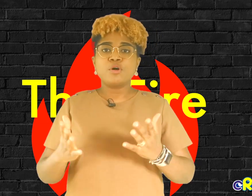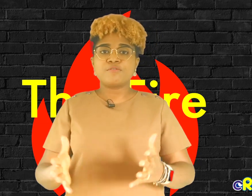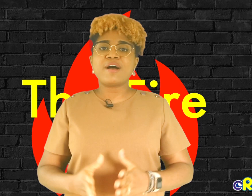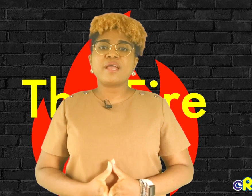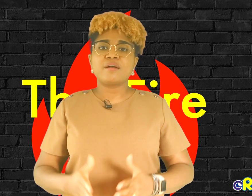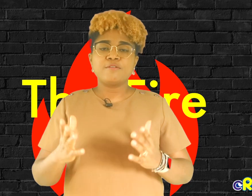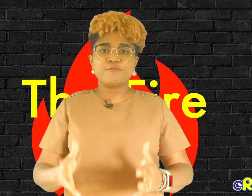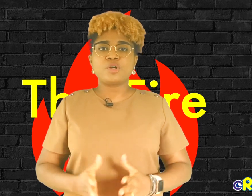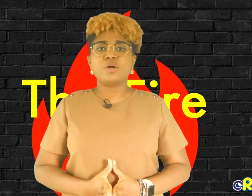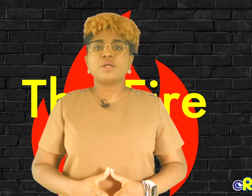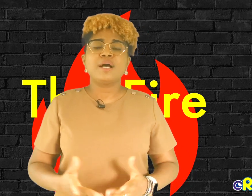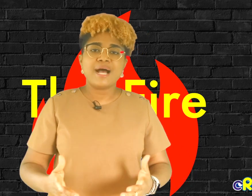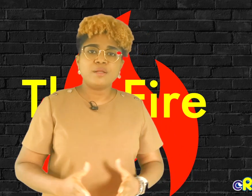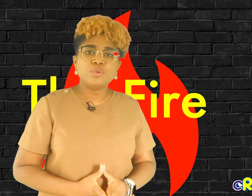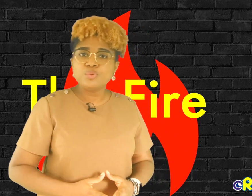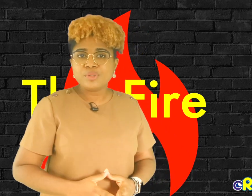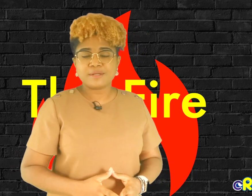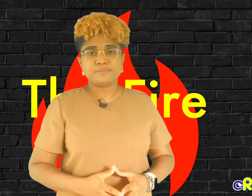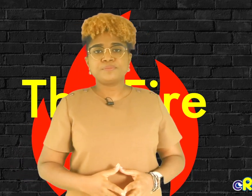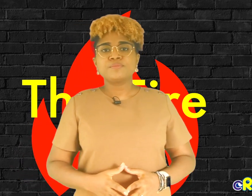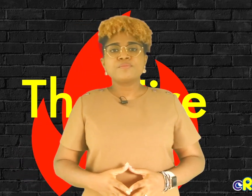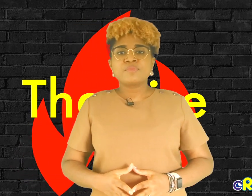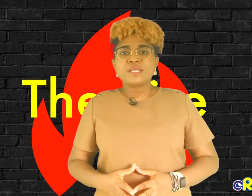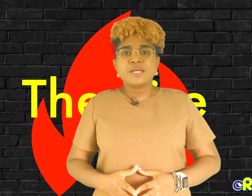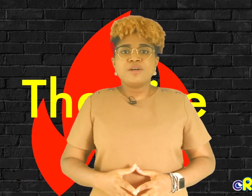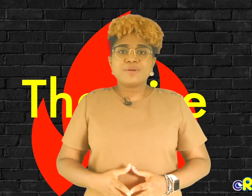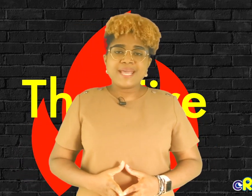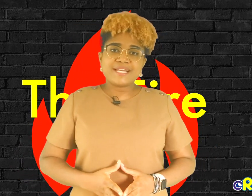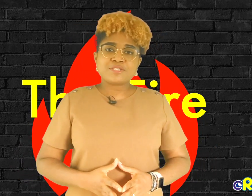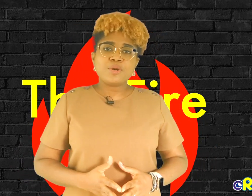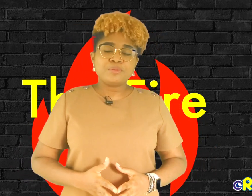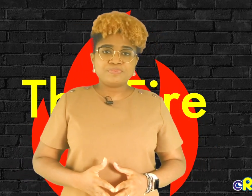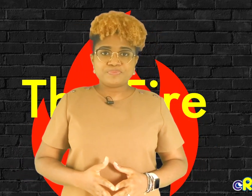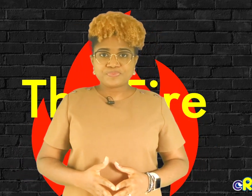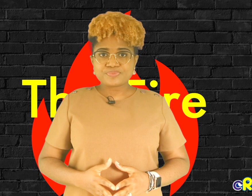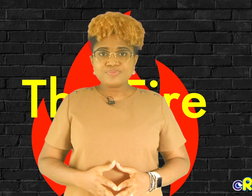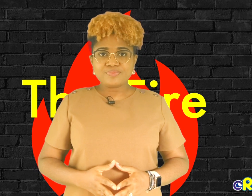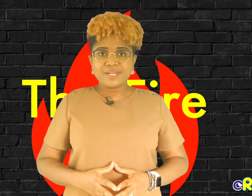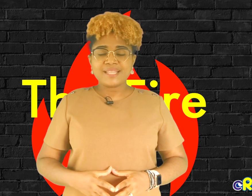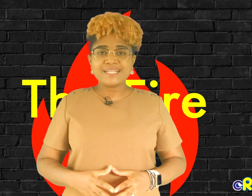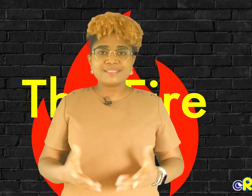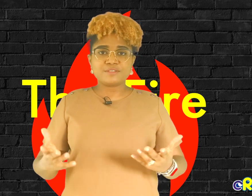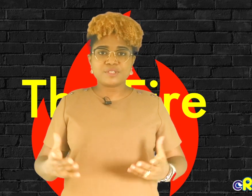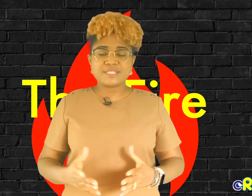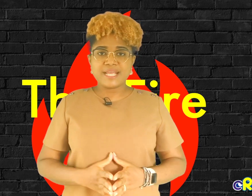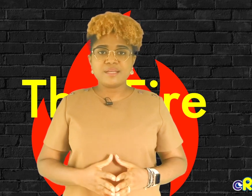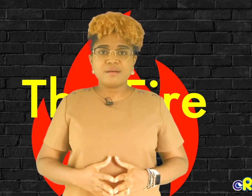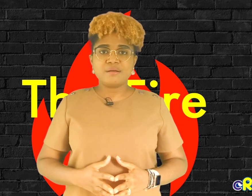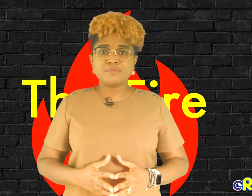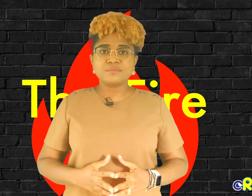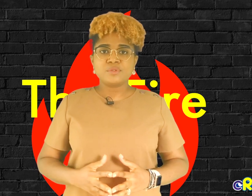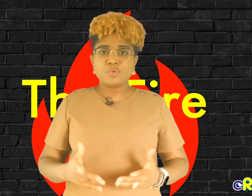yourself on fire for God? Hallelujah. Okay, so that's it for